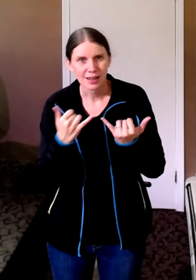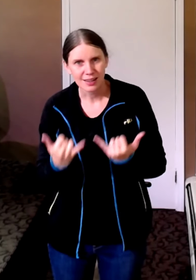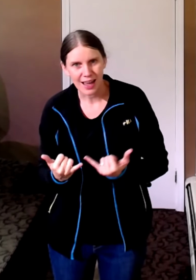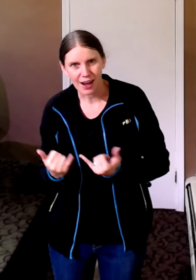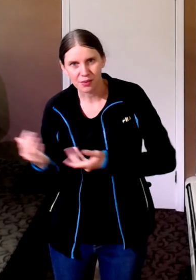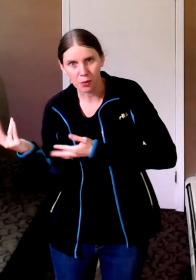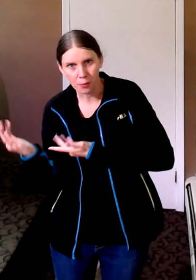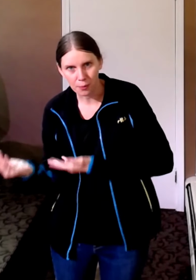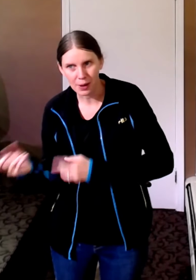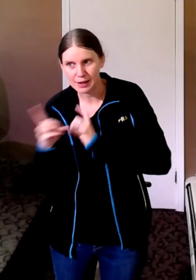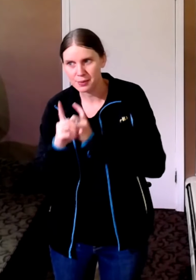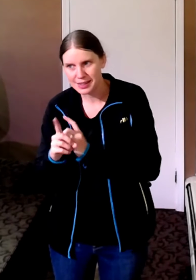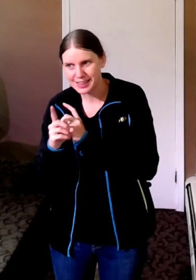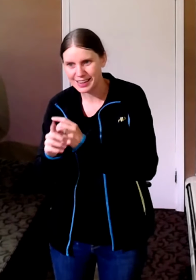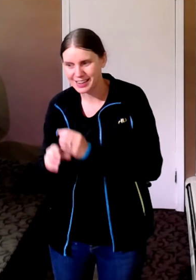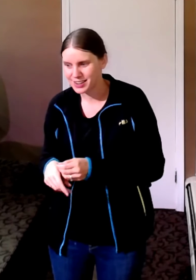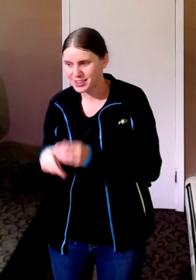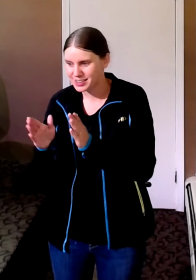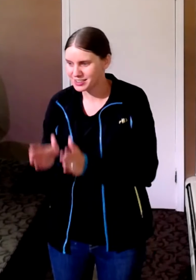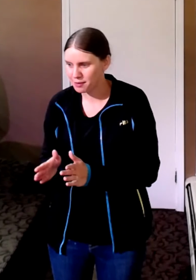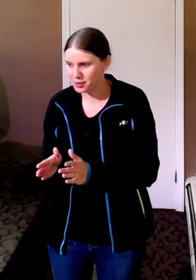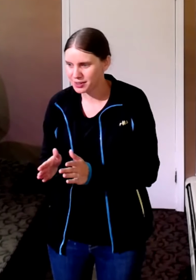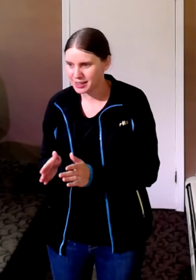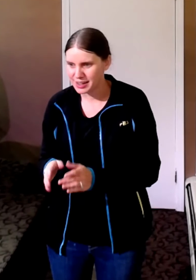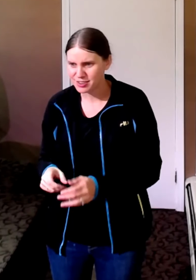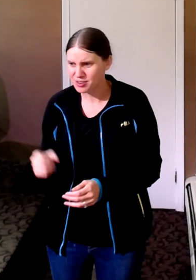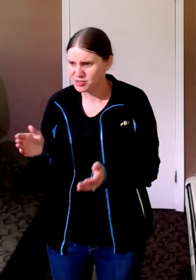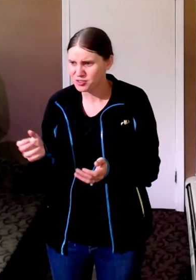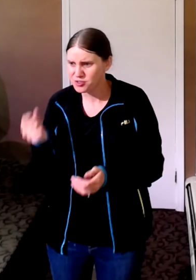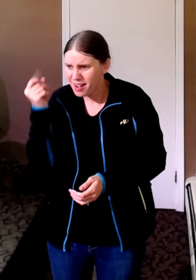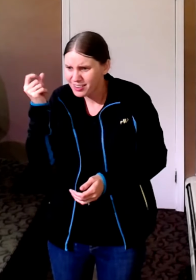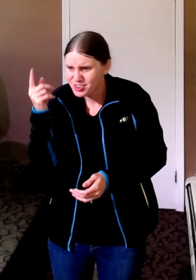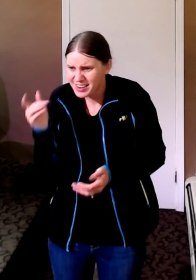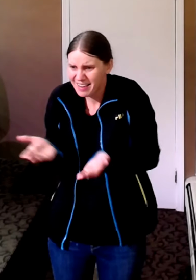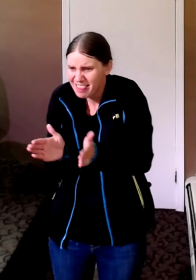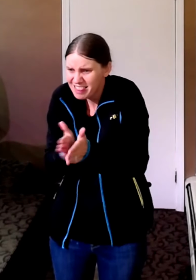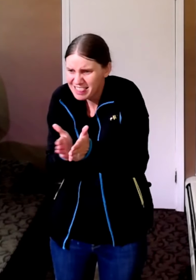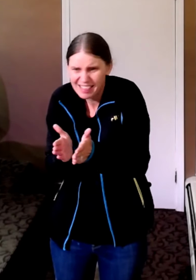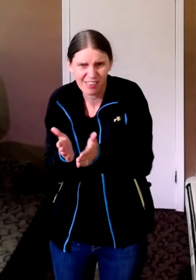these disciples for 3.5 years to even get a little bit of it.